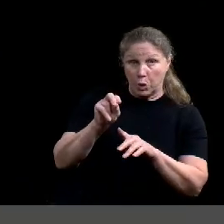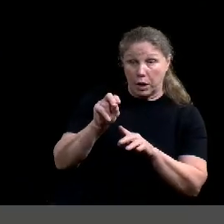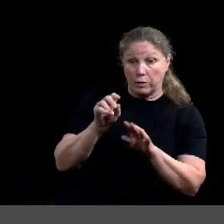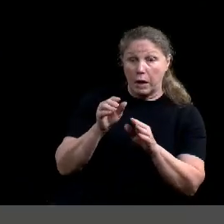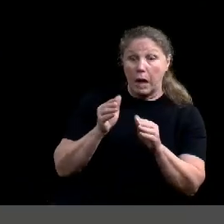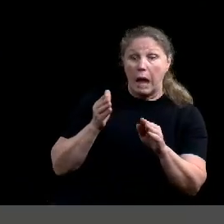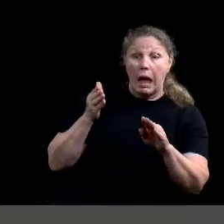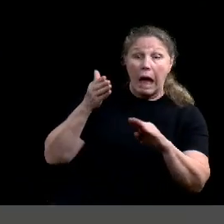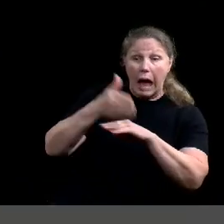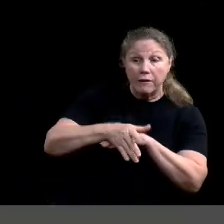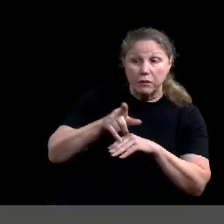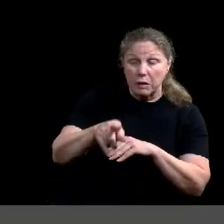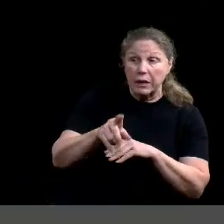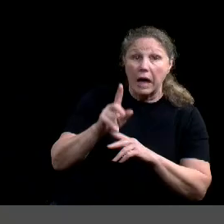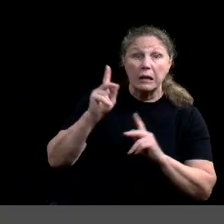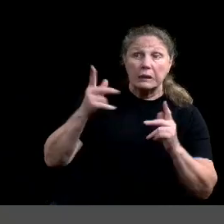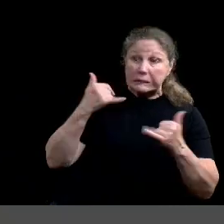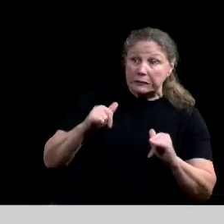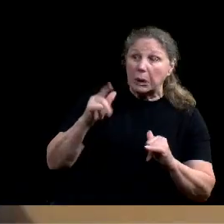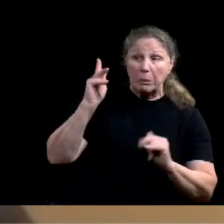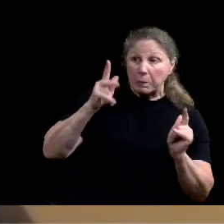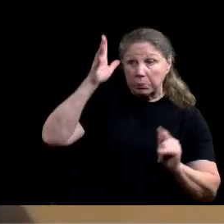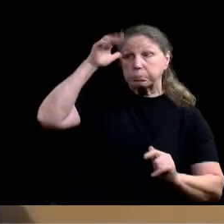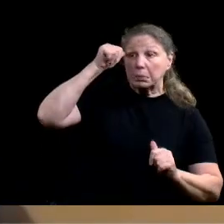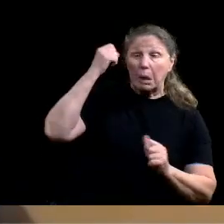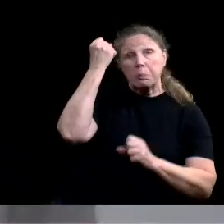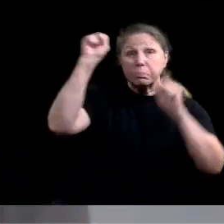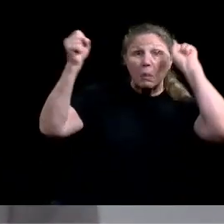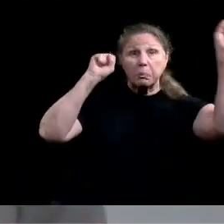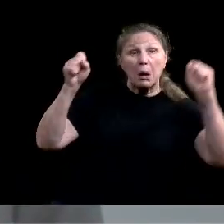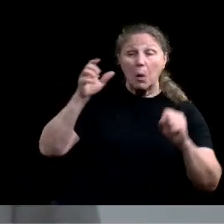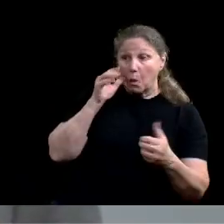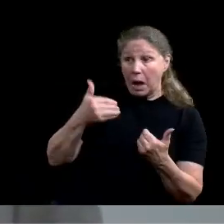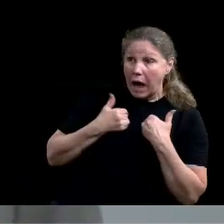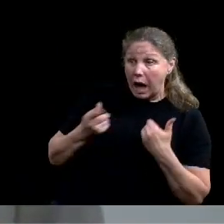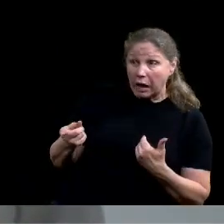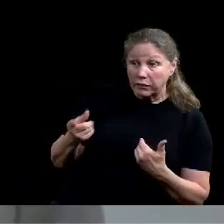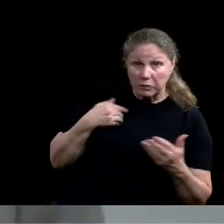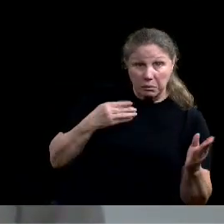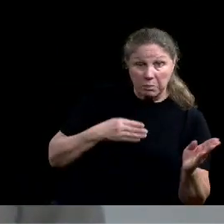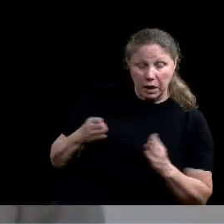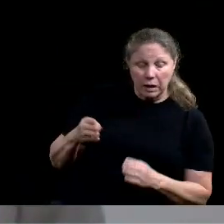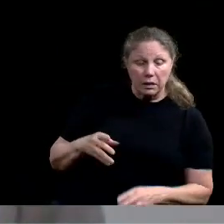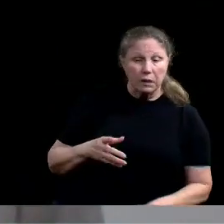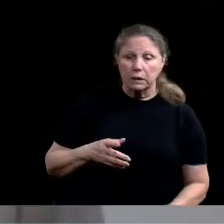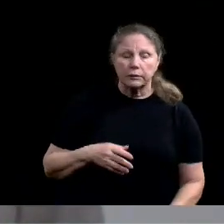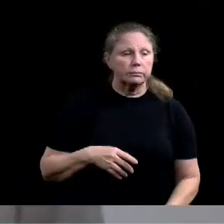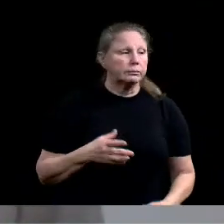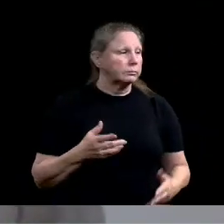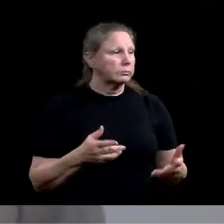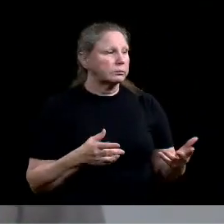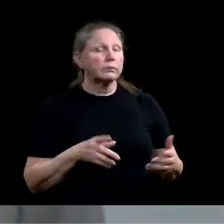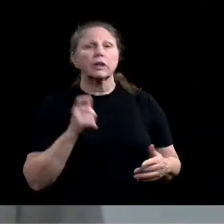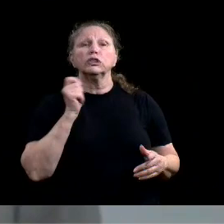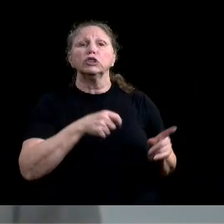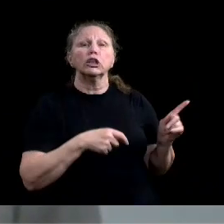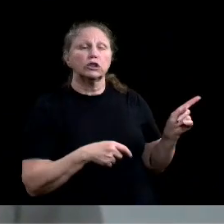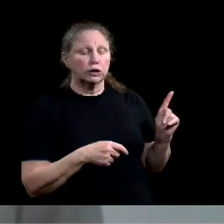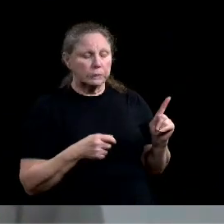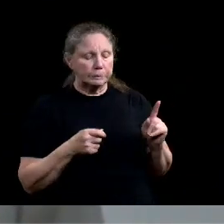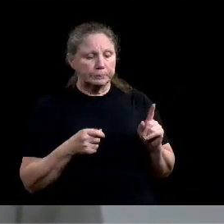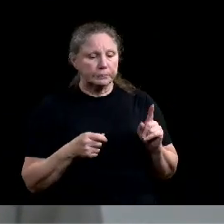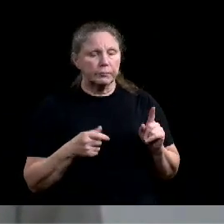Judge Felton, would you start with that? I have been in discussions with numerous types of